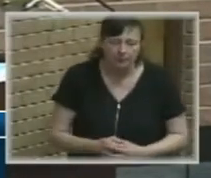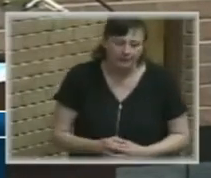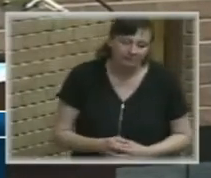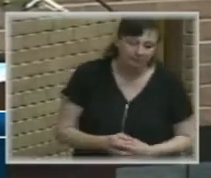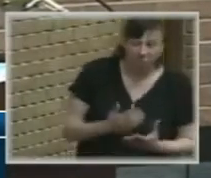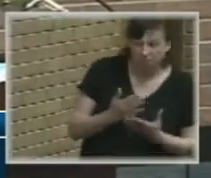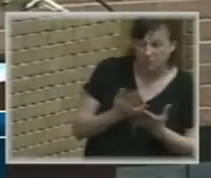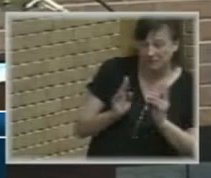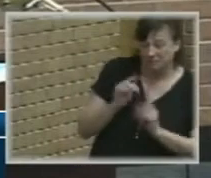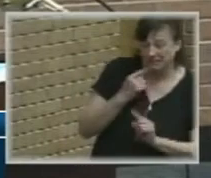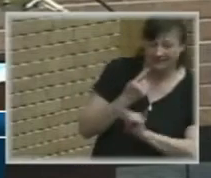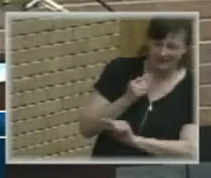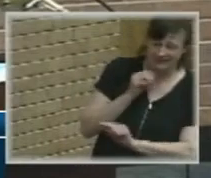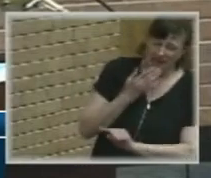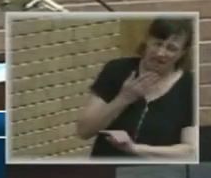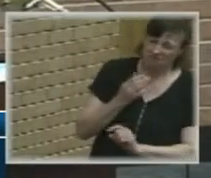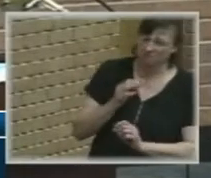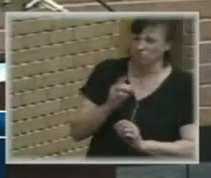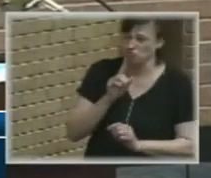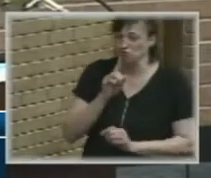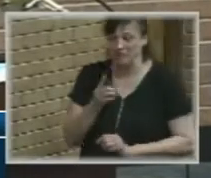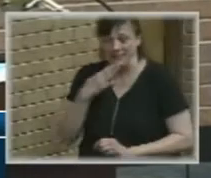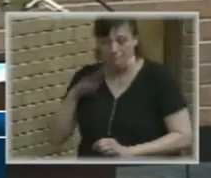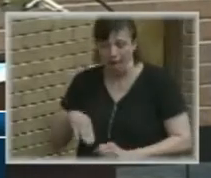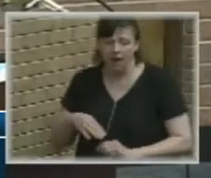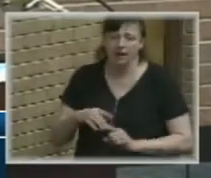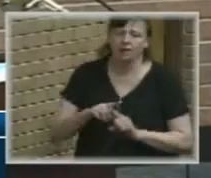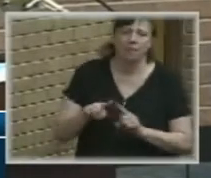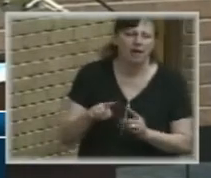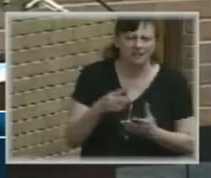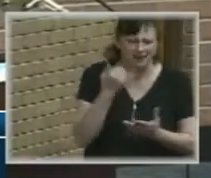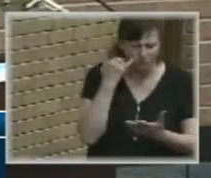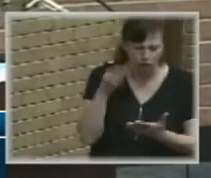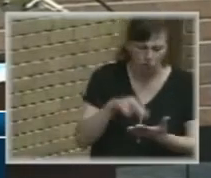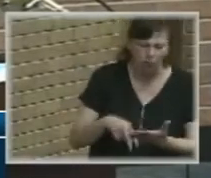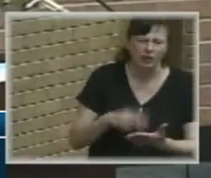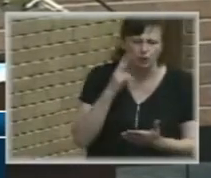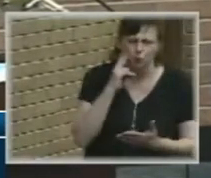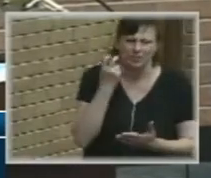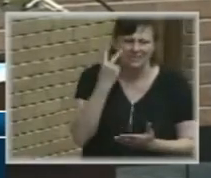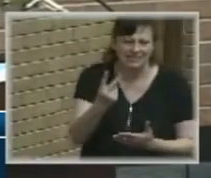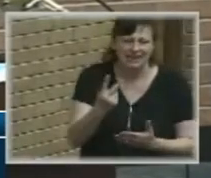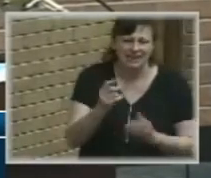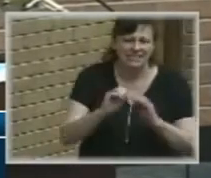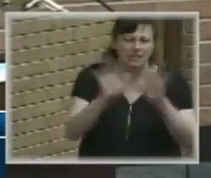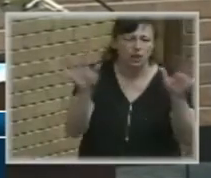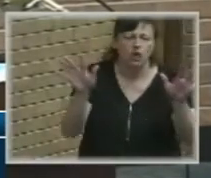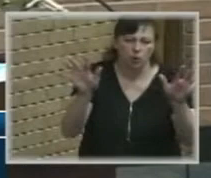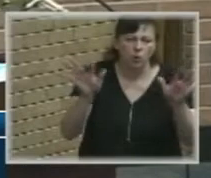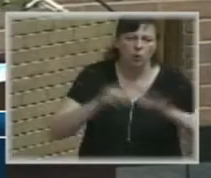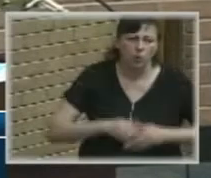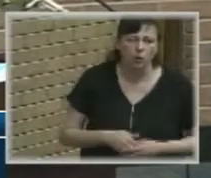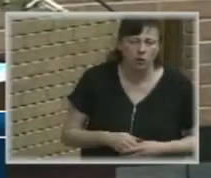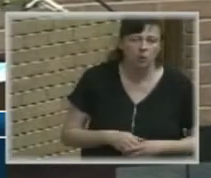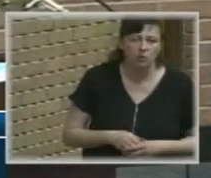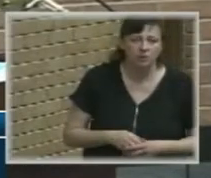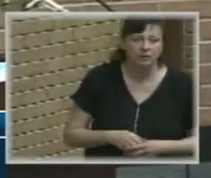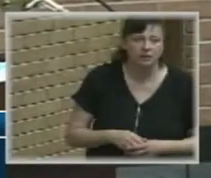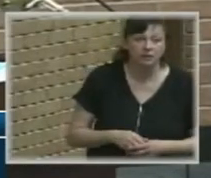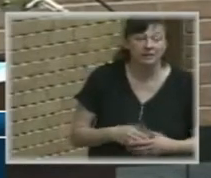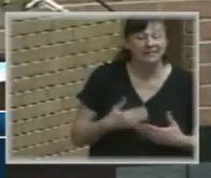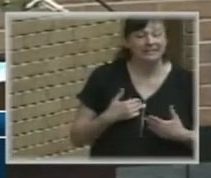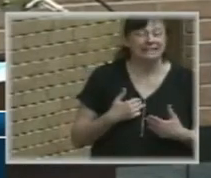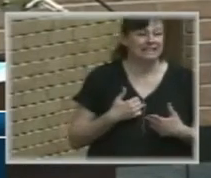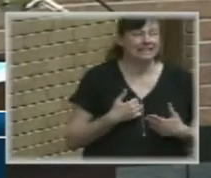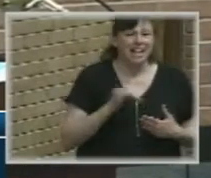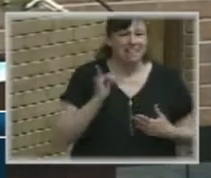that bad. I might say it is that bad. There's others that are just, if you can read, there's town. It's clear. That's what I would hope the town